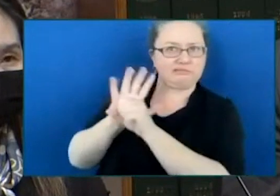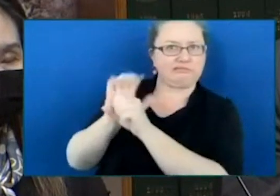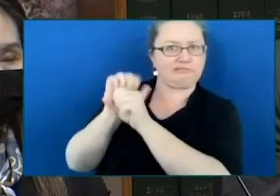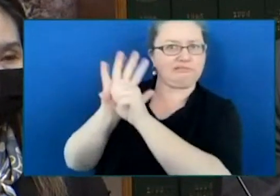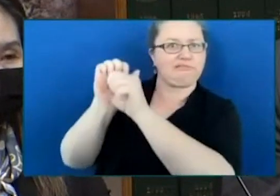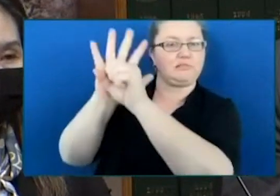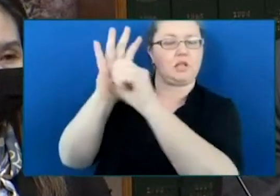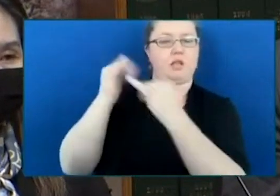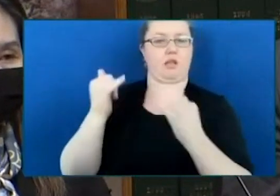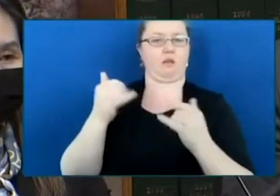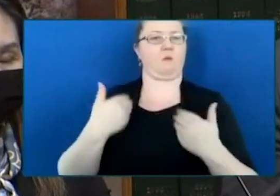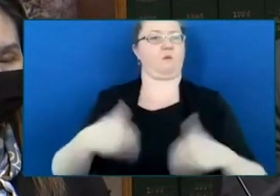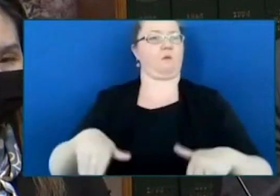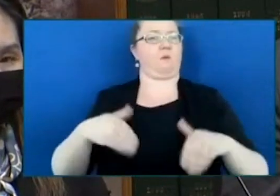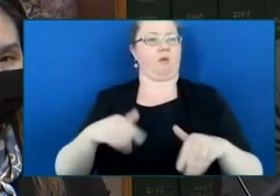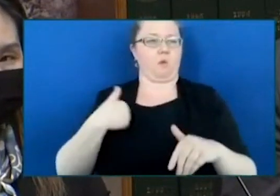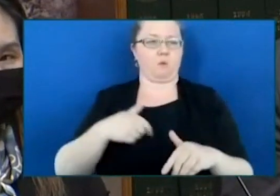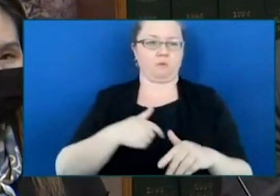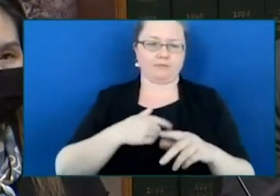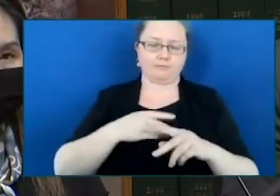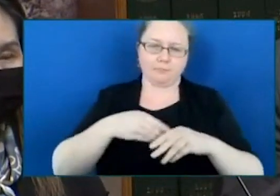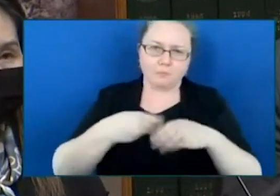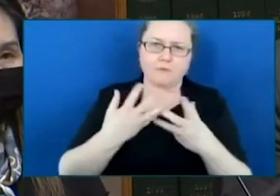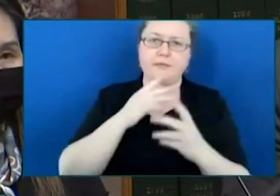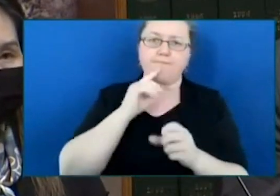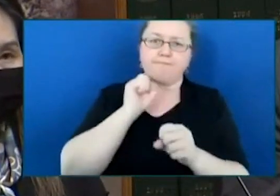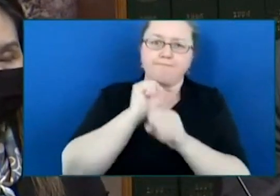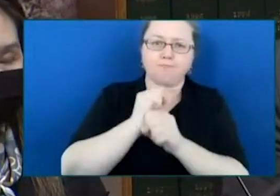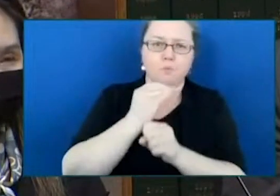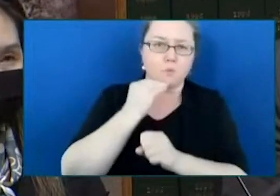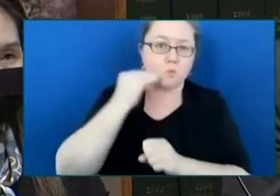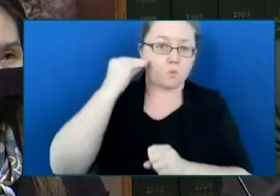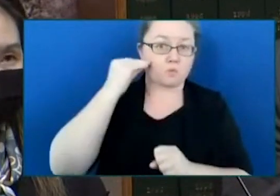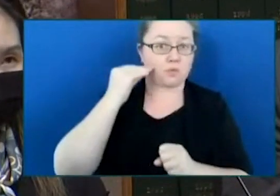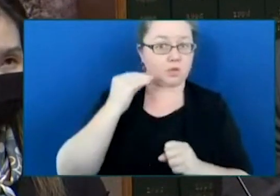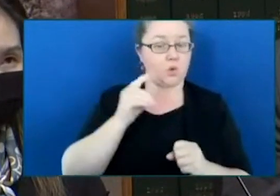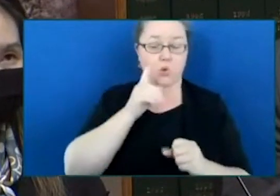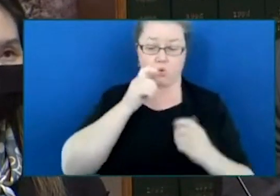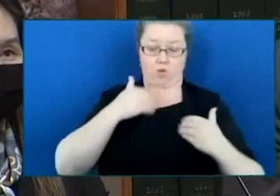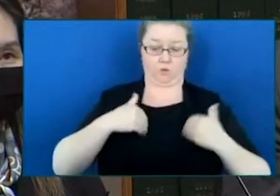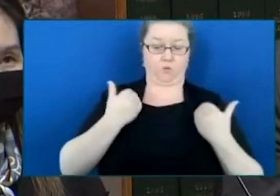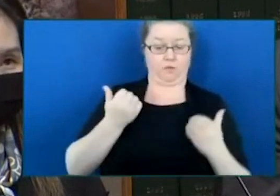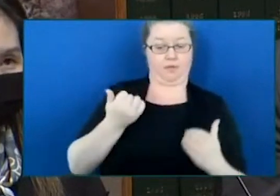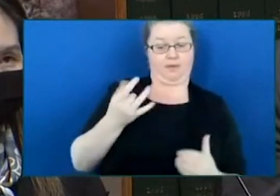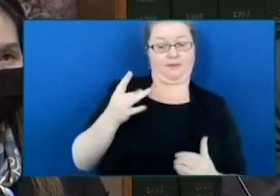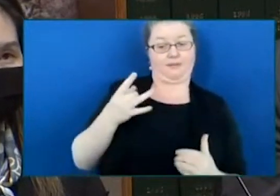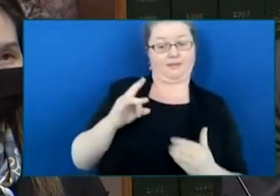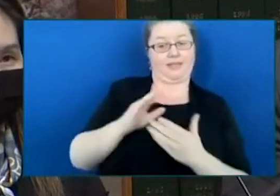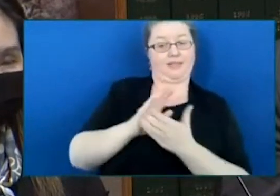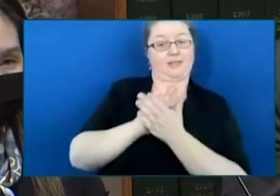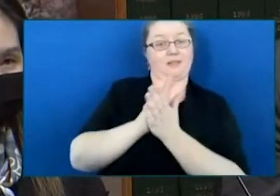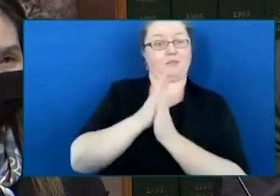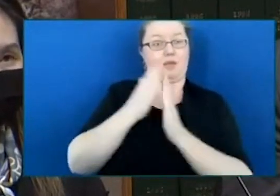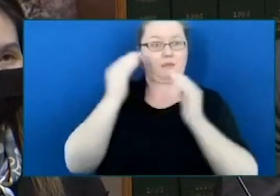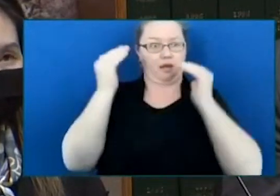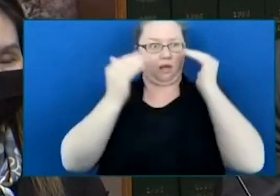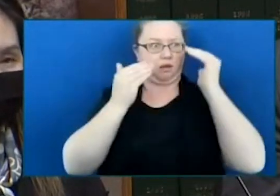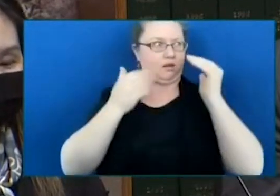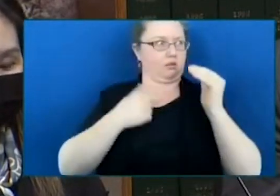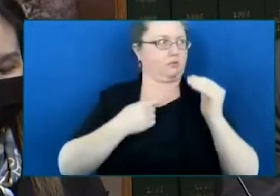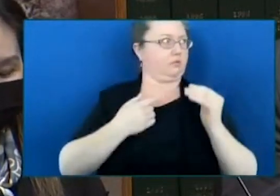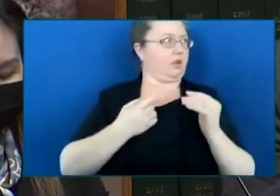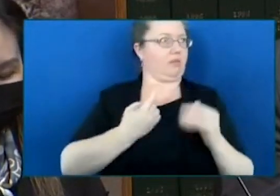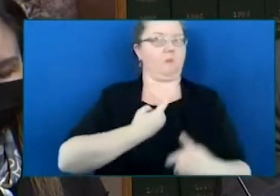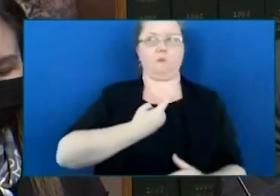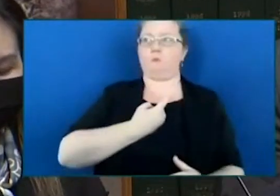making good on our promise to support all youth who are aging out of care. Budget 2022 provides more income